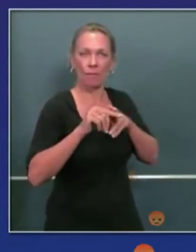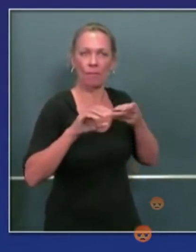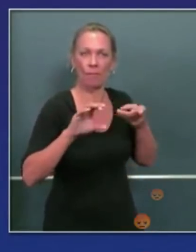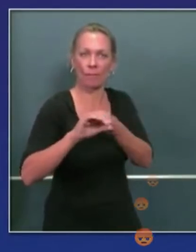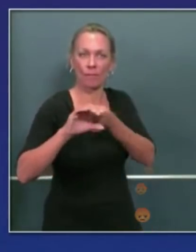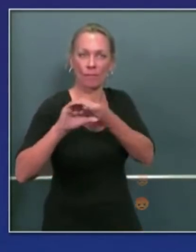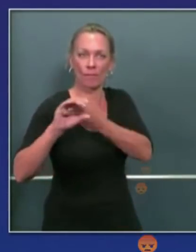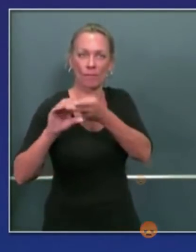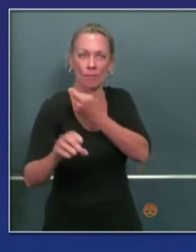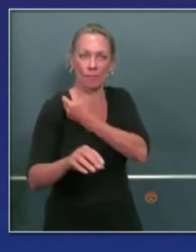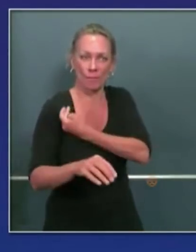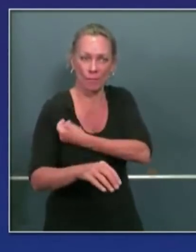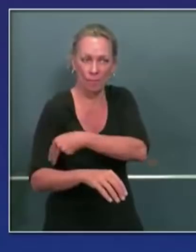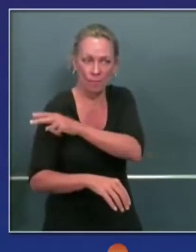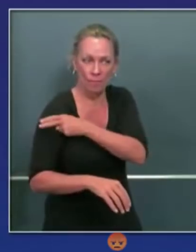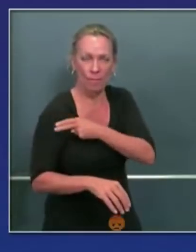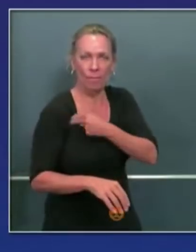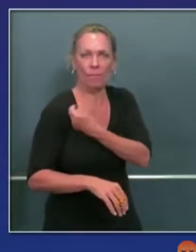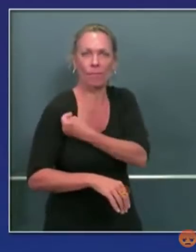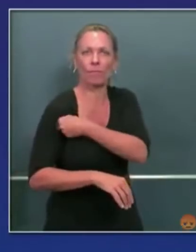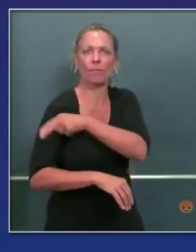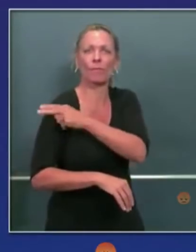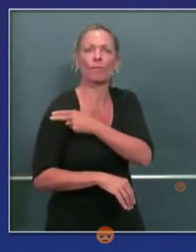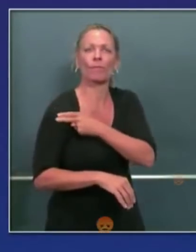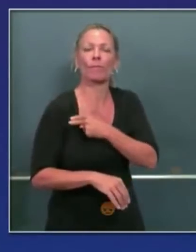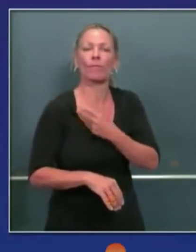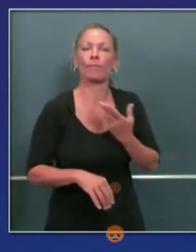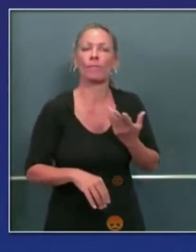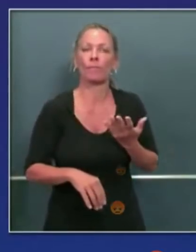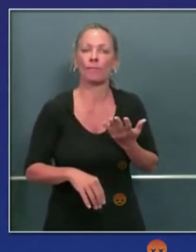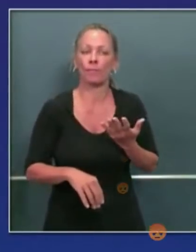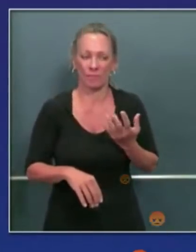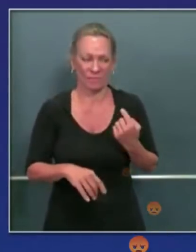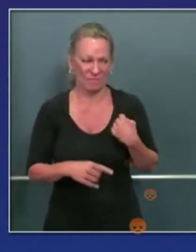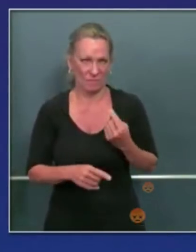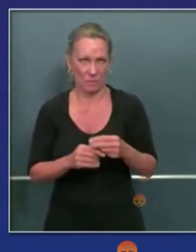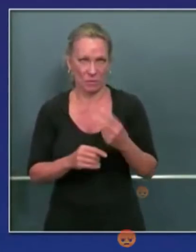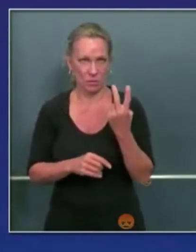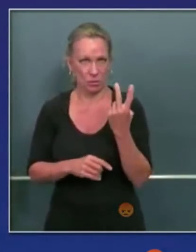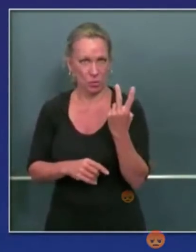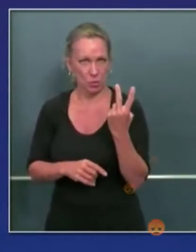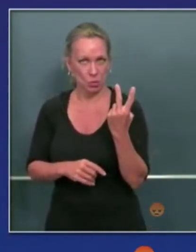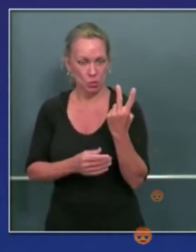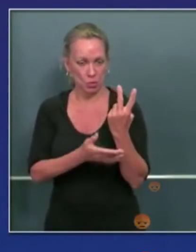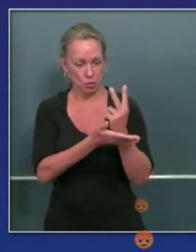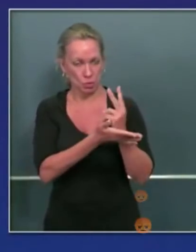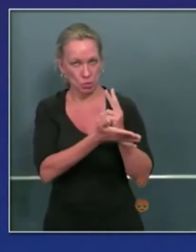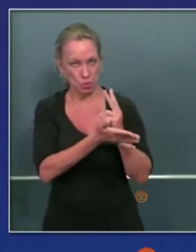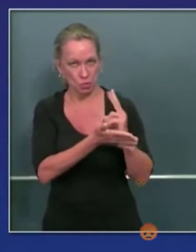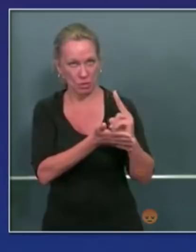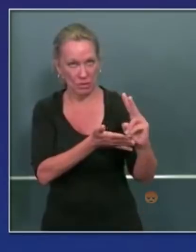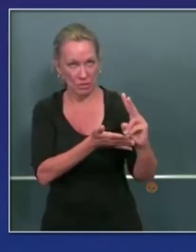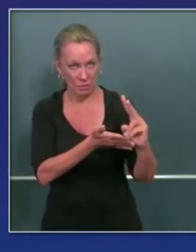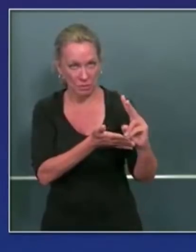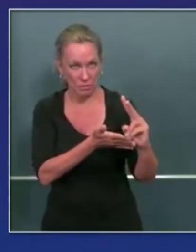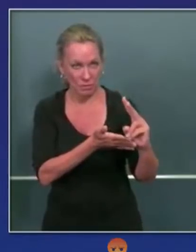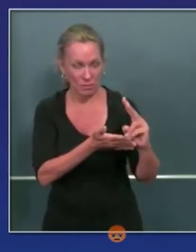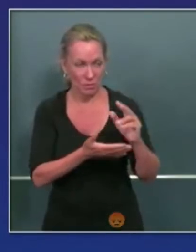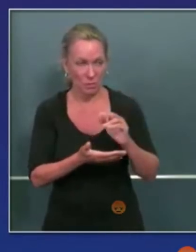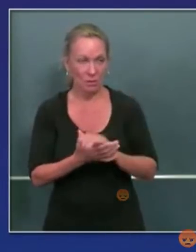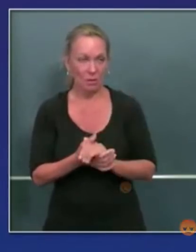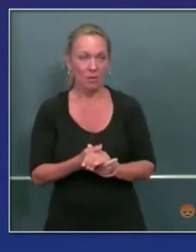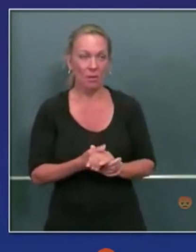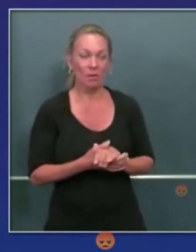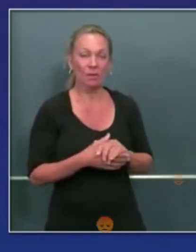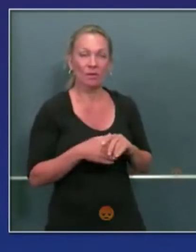in the state over the last 2 weeks. Trên màn ảnh thì chúng ta thấy cái biểu đồ của cái việc mà những người cần phải